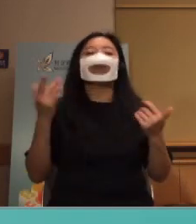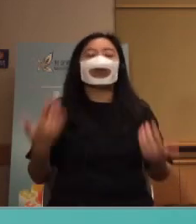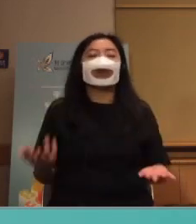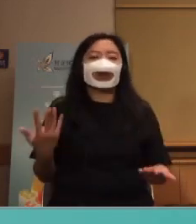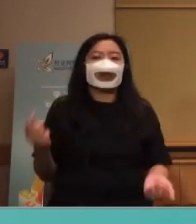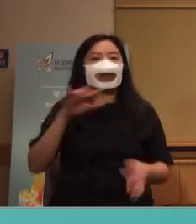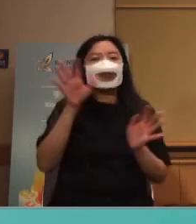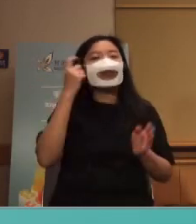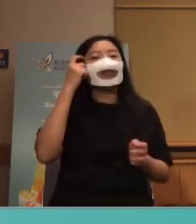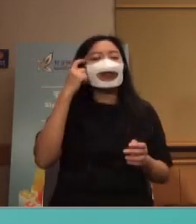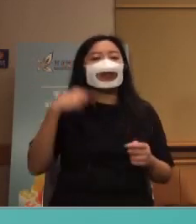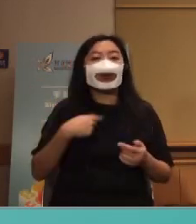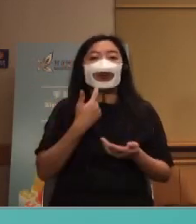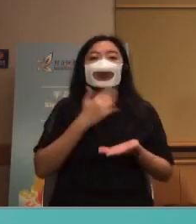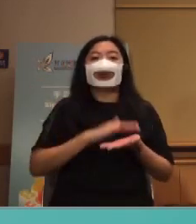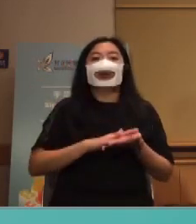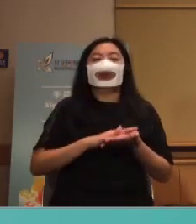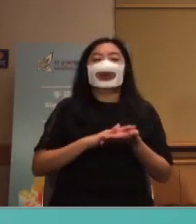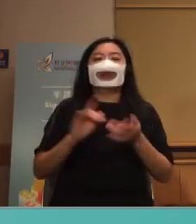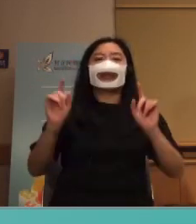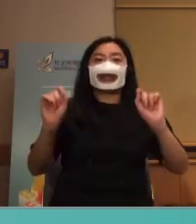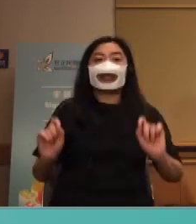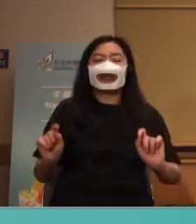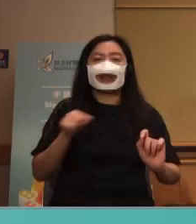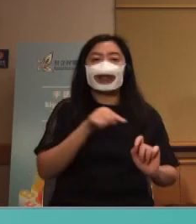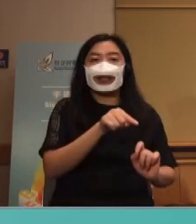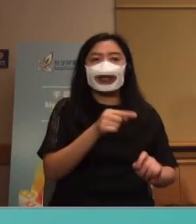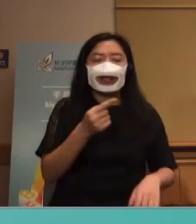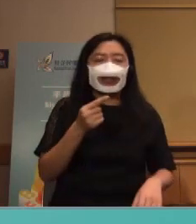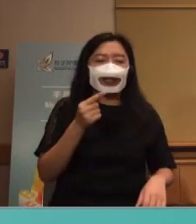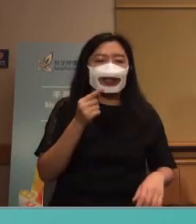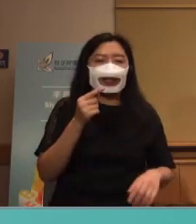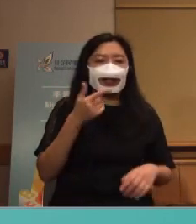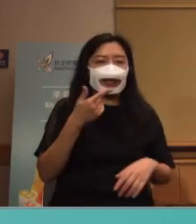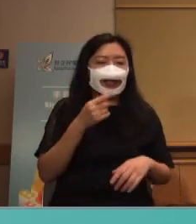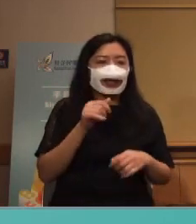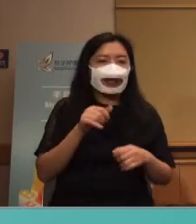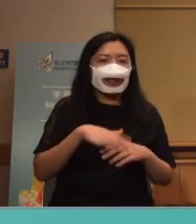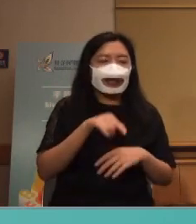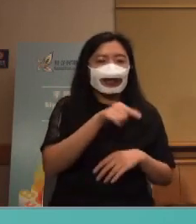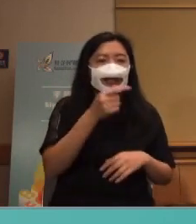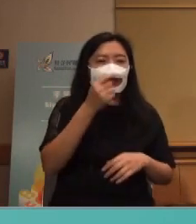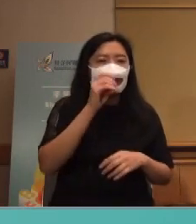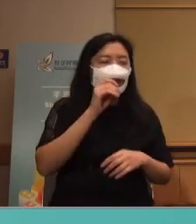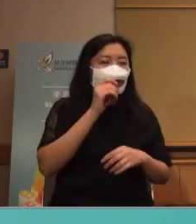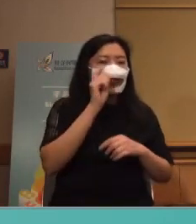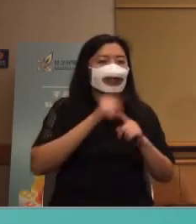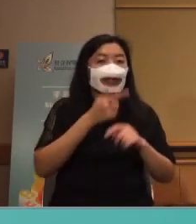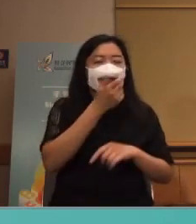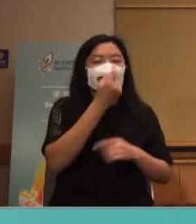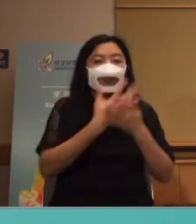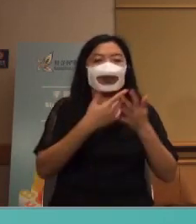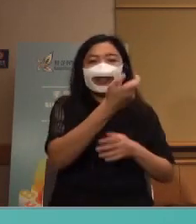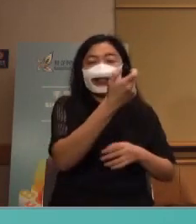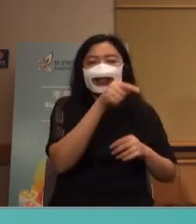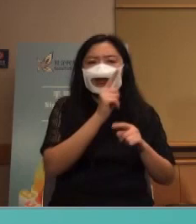is crypto has made a lot of positive impact within society, even the past decade, right?